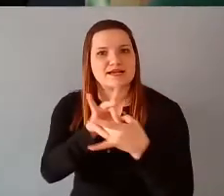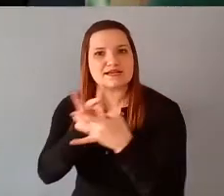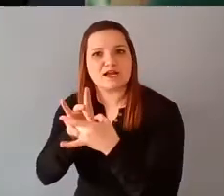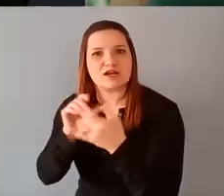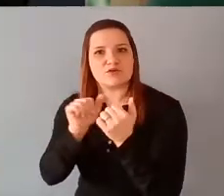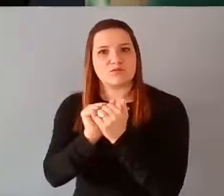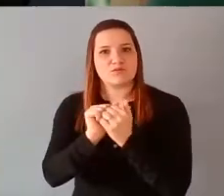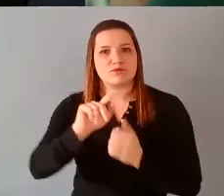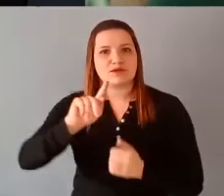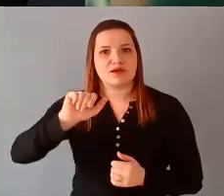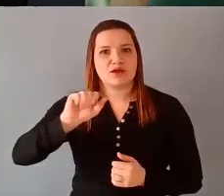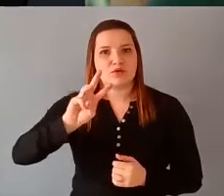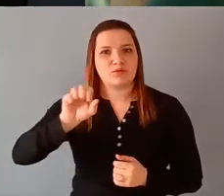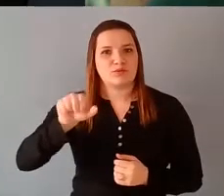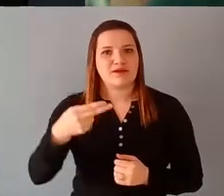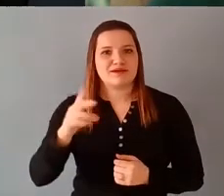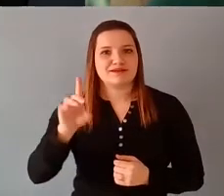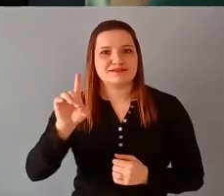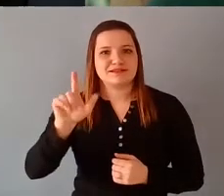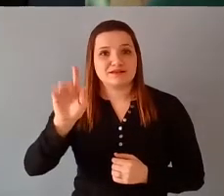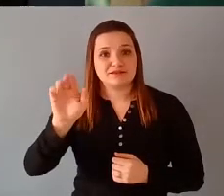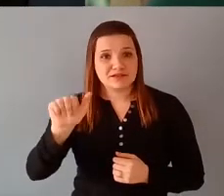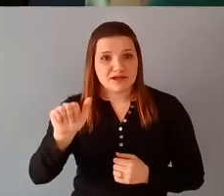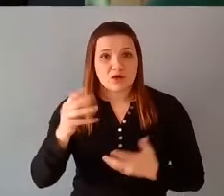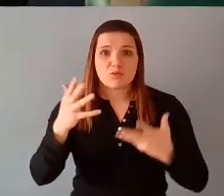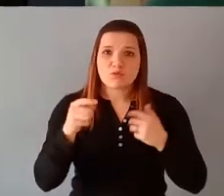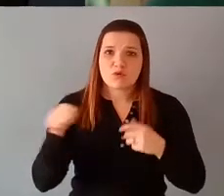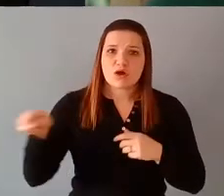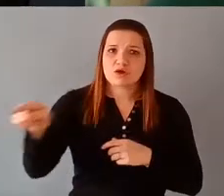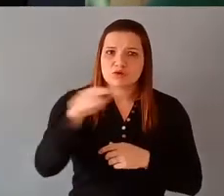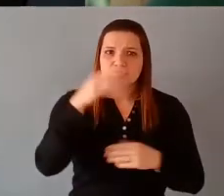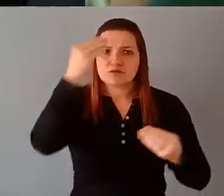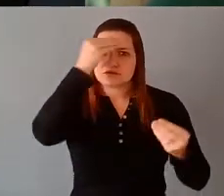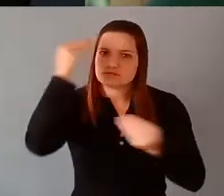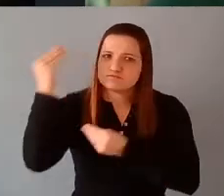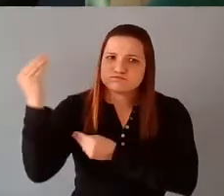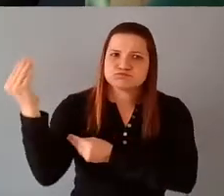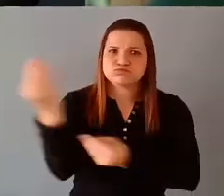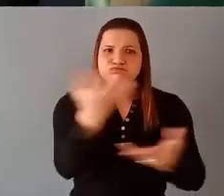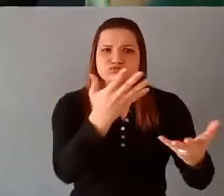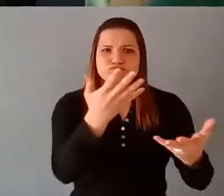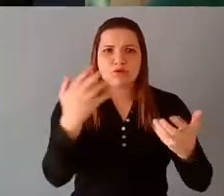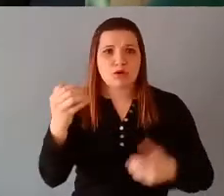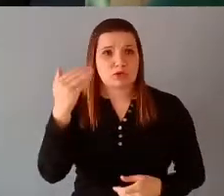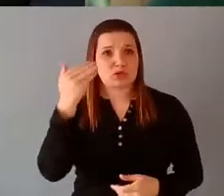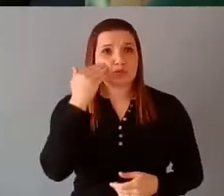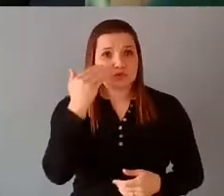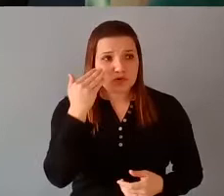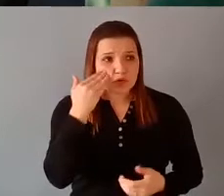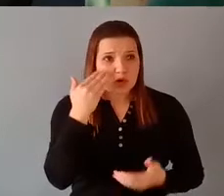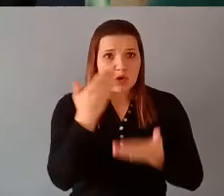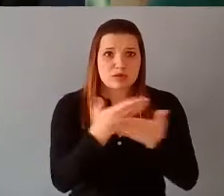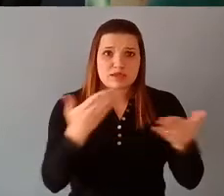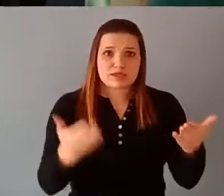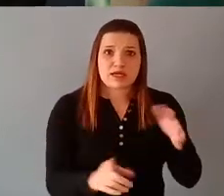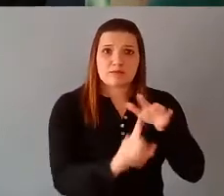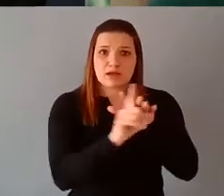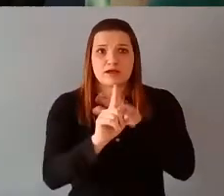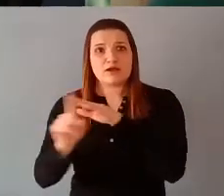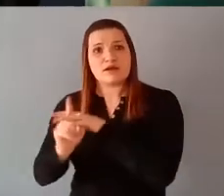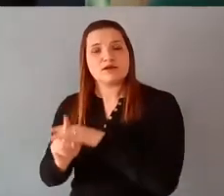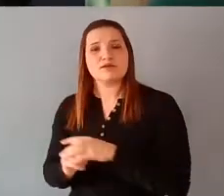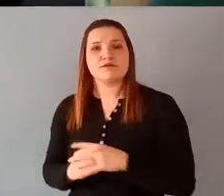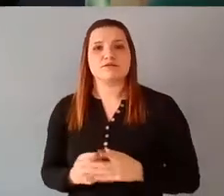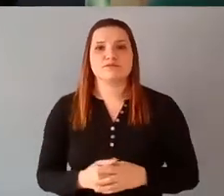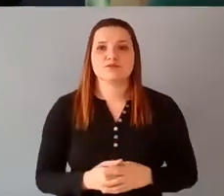to be ambassadors, to be well informed. We want you to be the first people to know about things. So again, I appreciate all